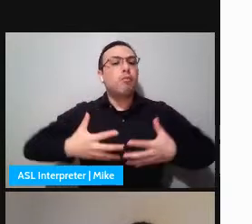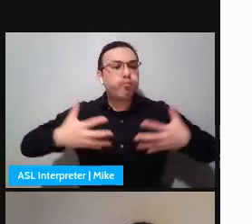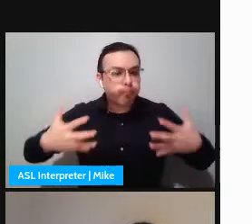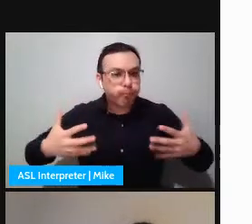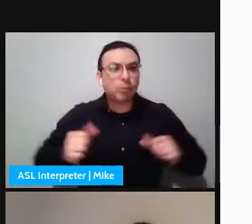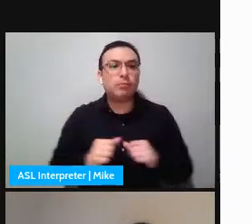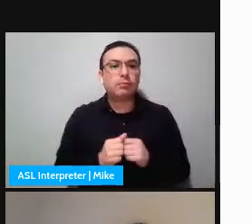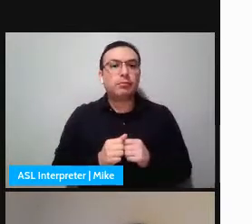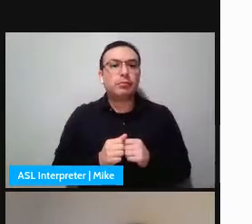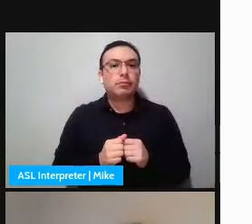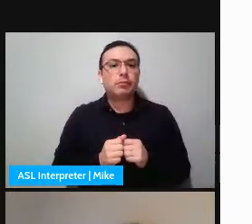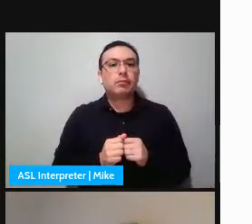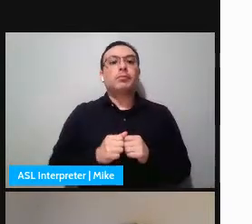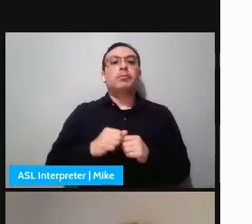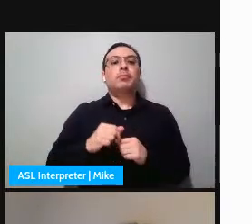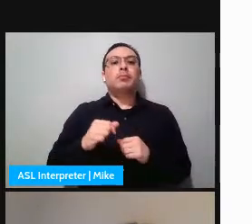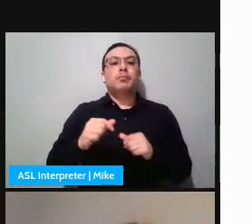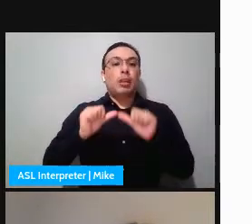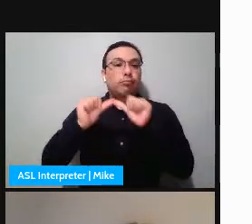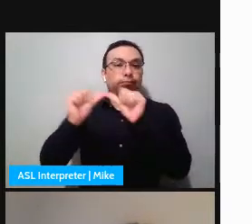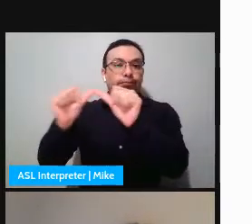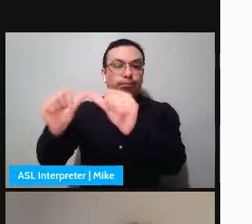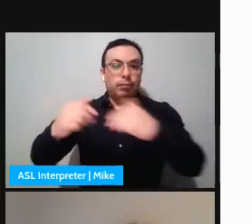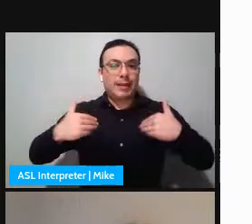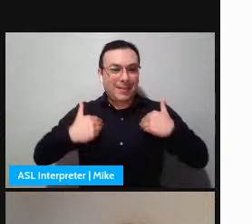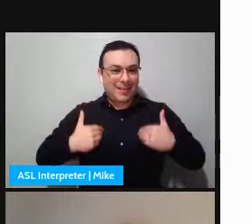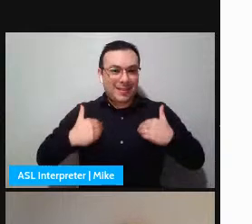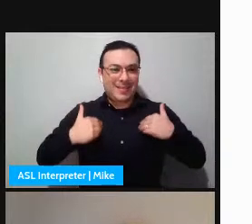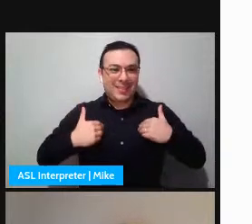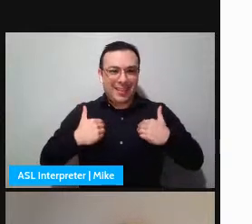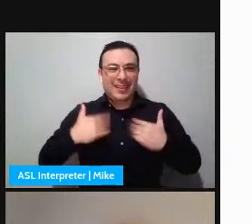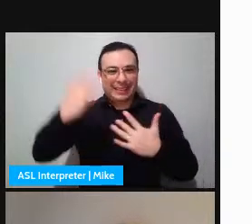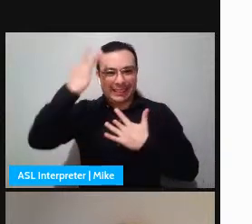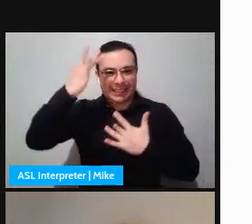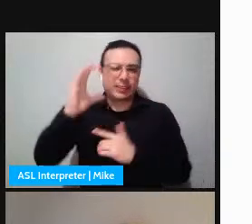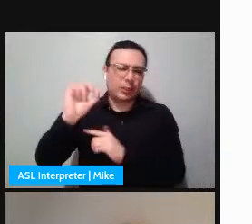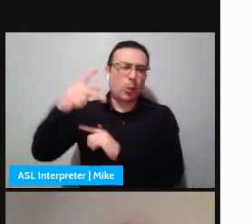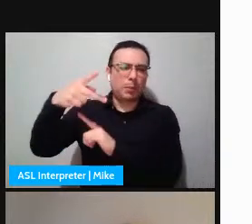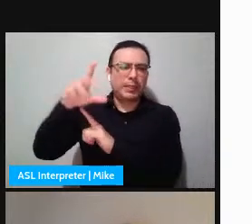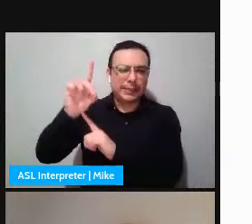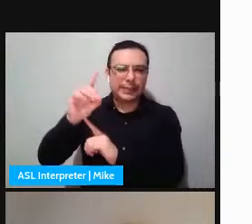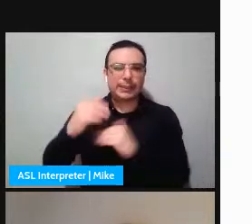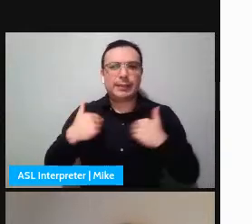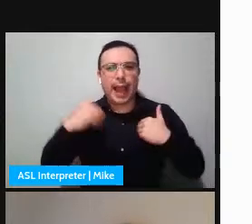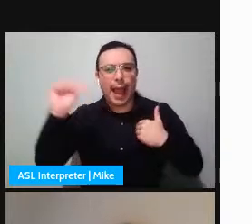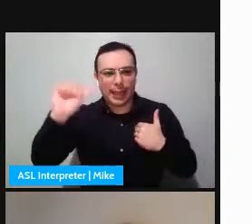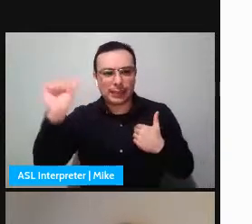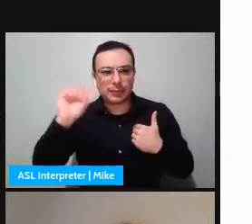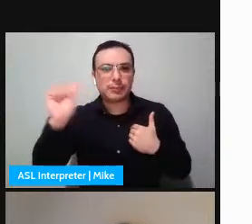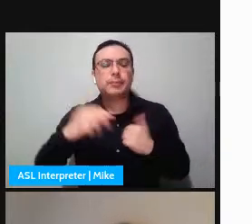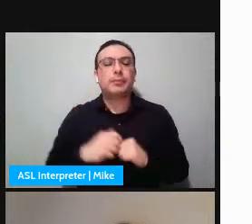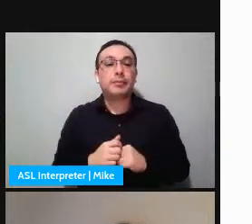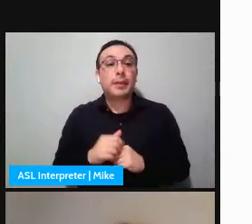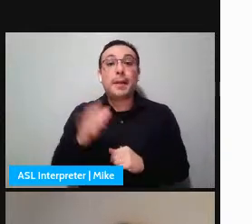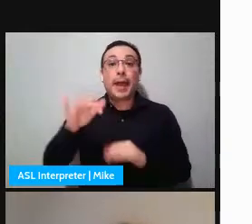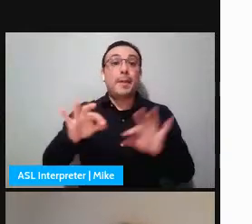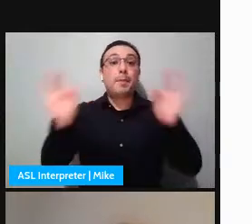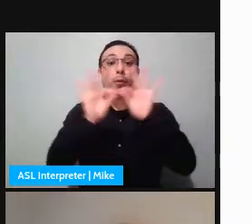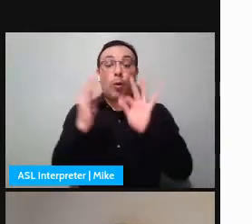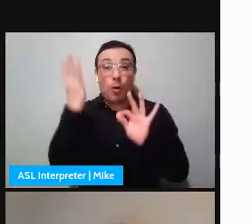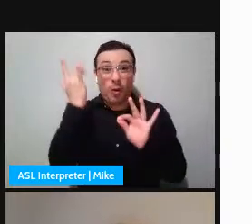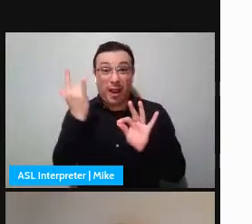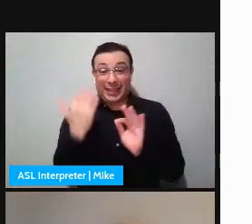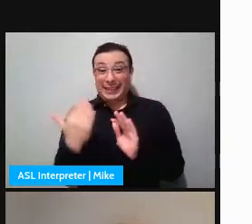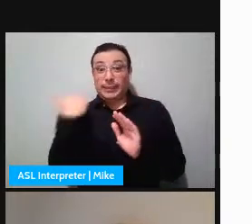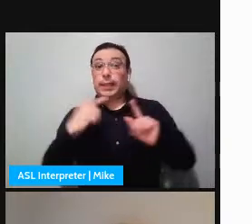cancer, and chronic kidney disease. And these factors are important because then when they were launching the COVID-19 vaccine